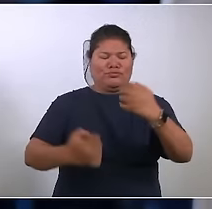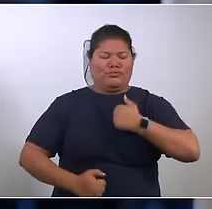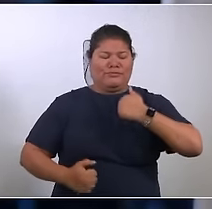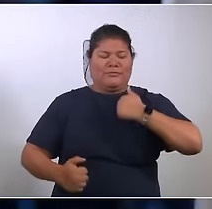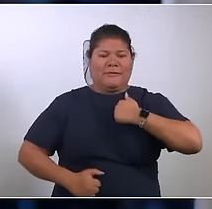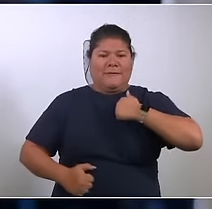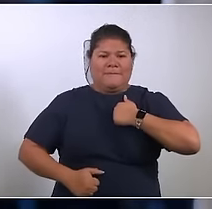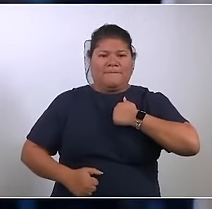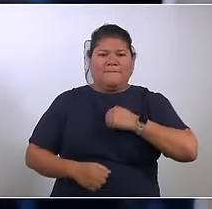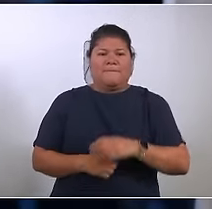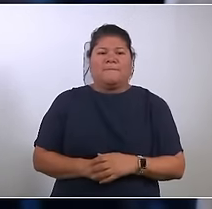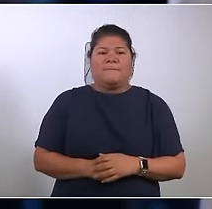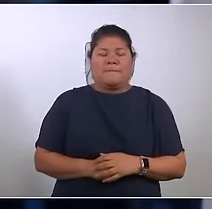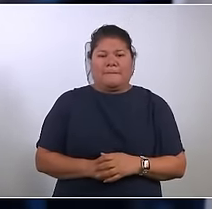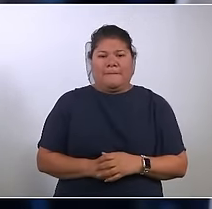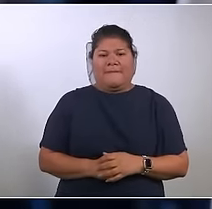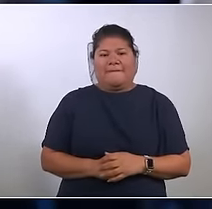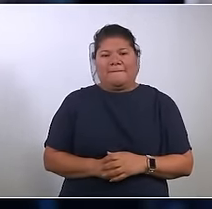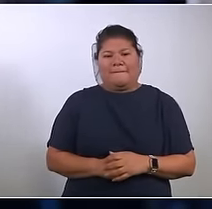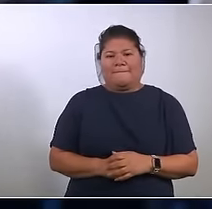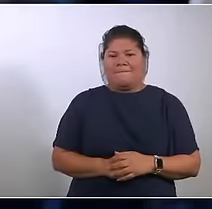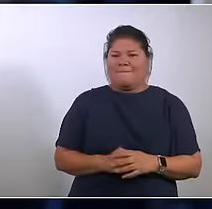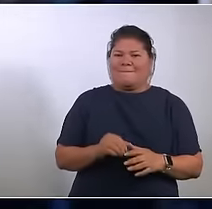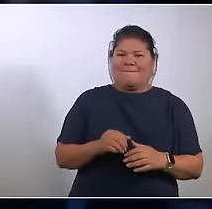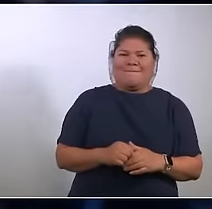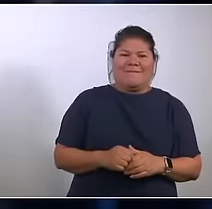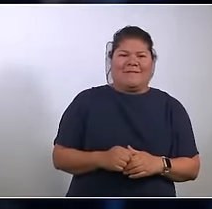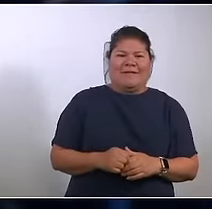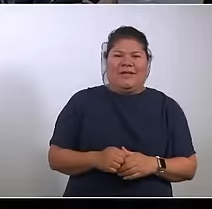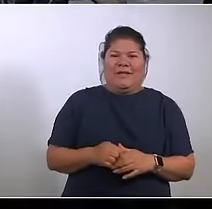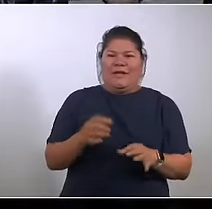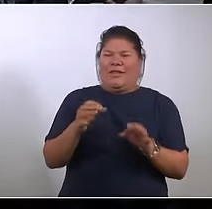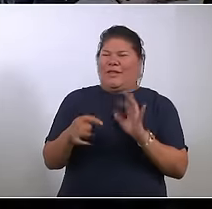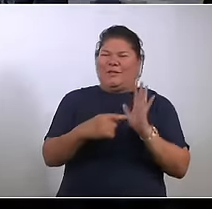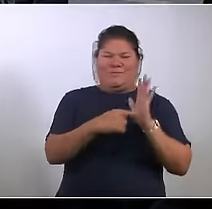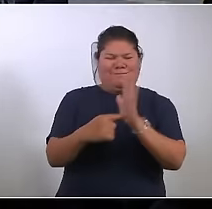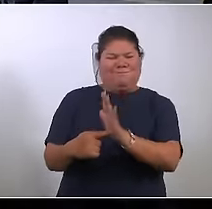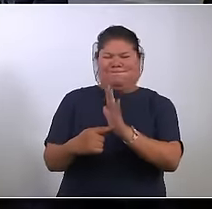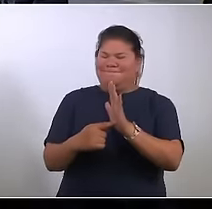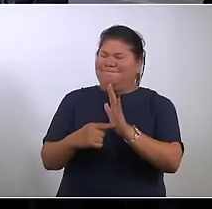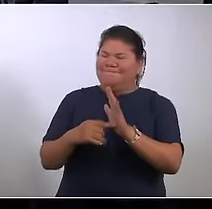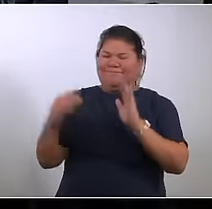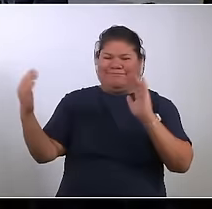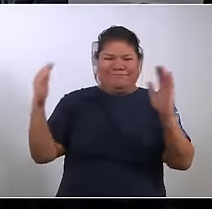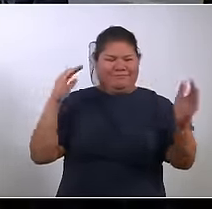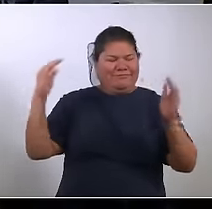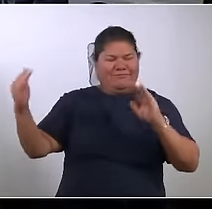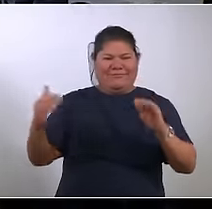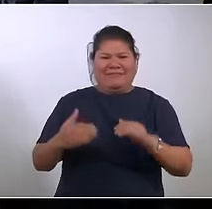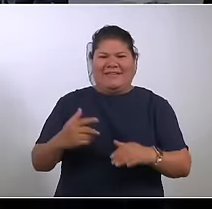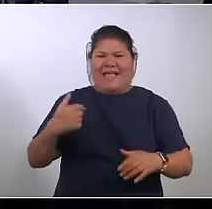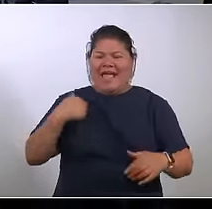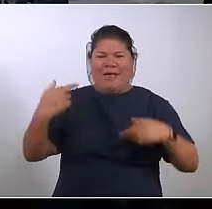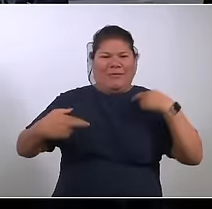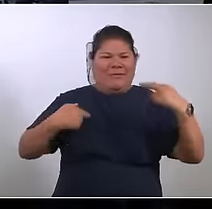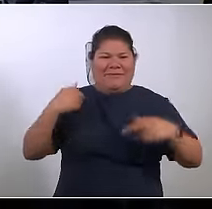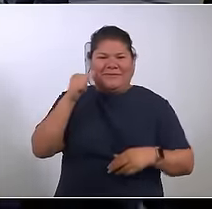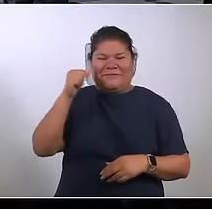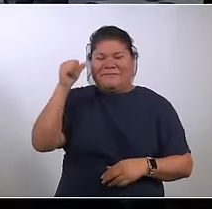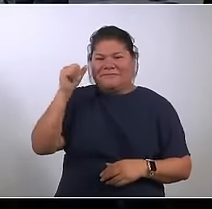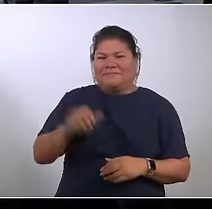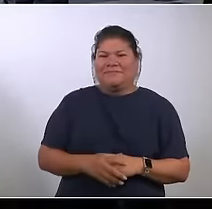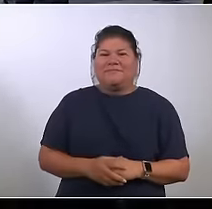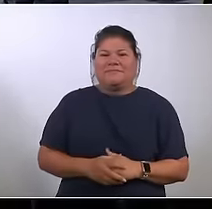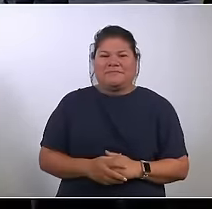quiere mostrarle que está rodeado de un ejército. This is so symbolic. Esto es tan simbólico. I was rejoicing yesterday.